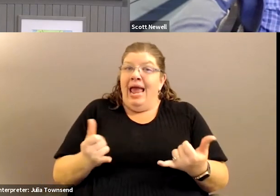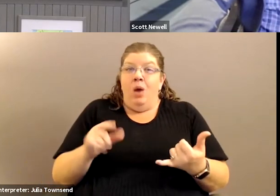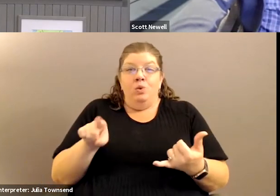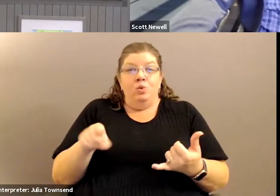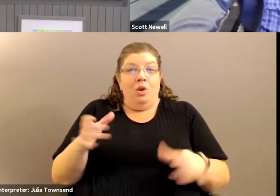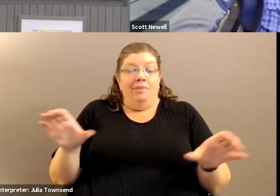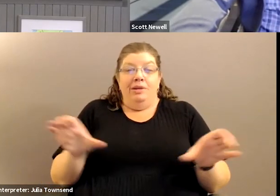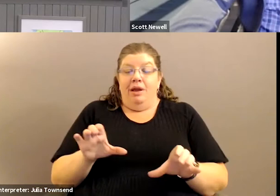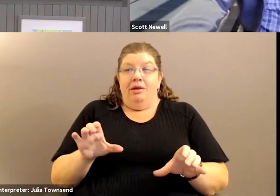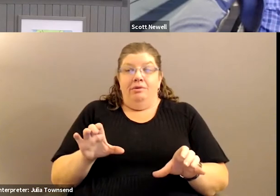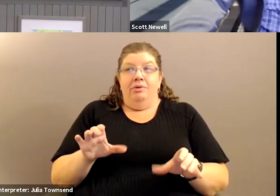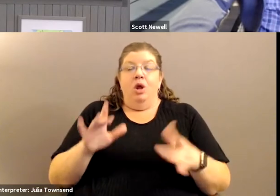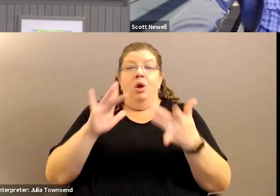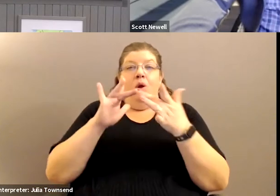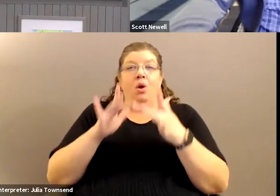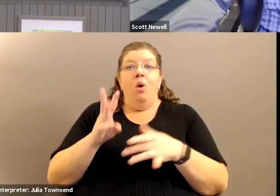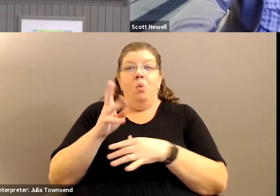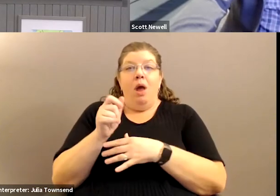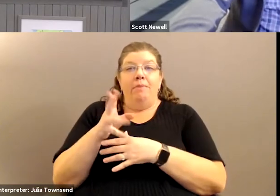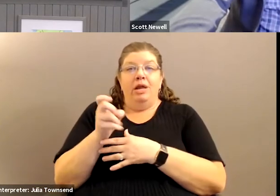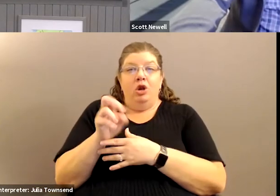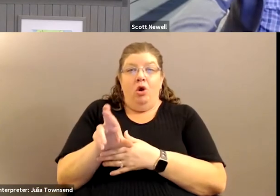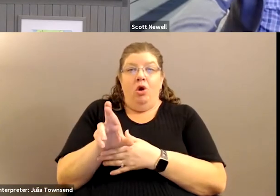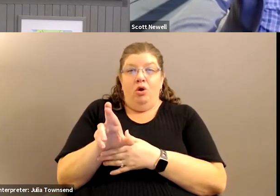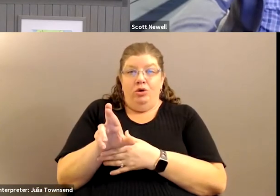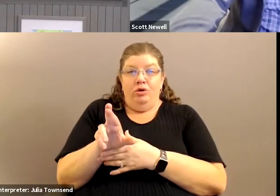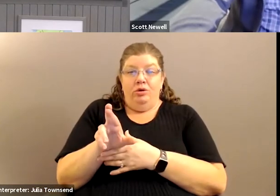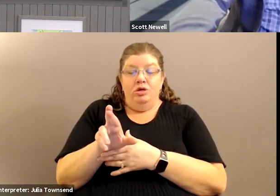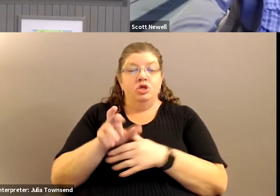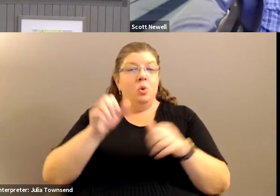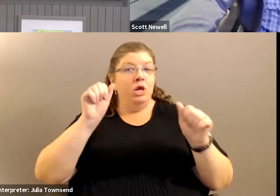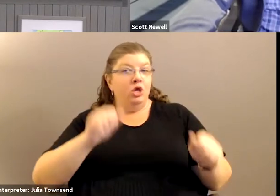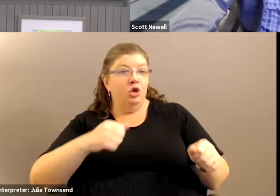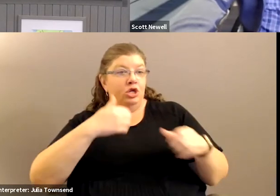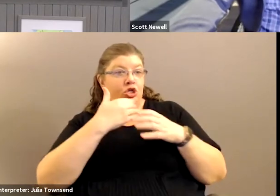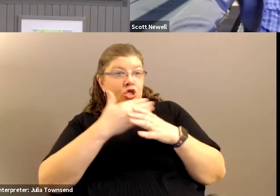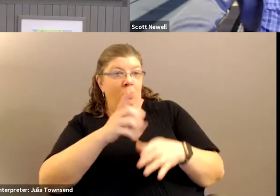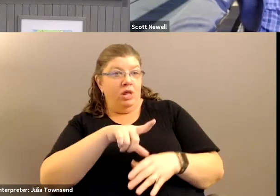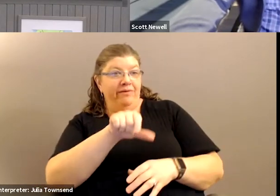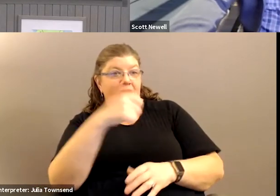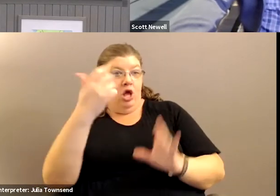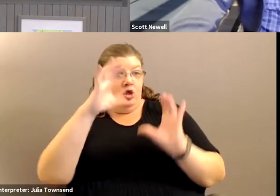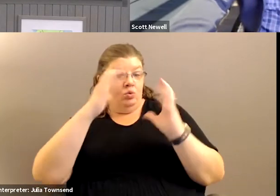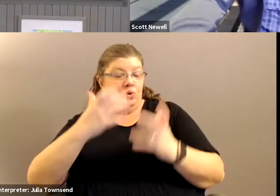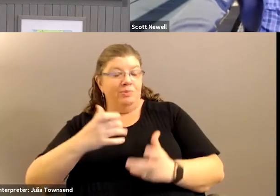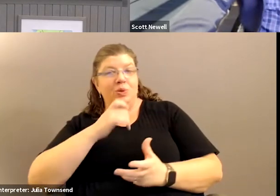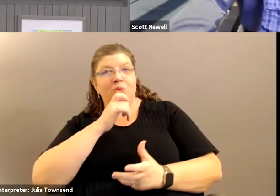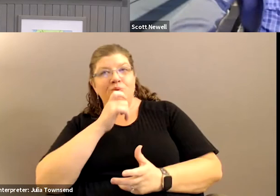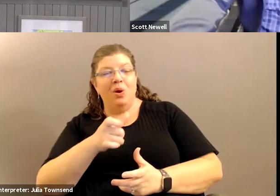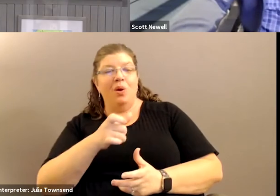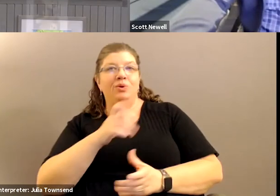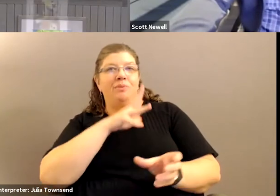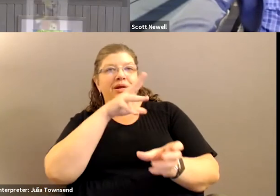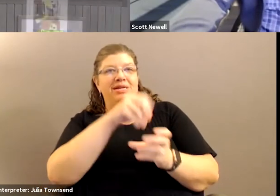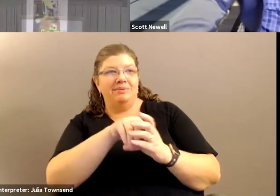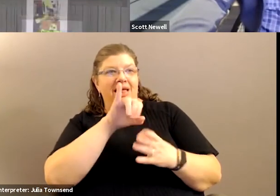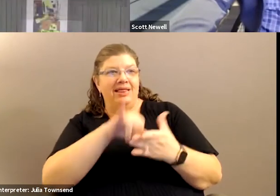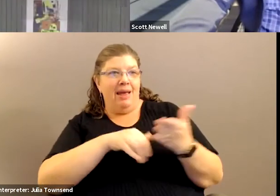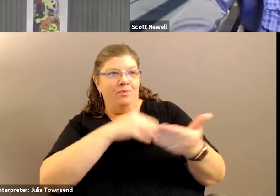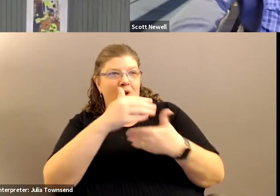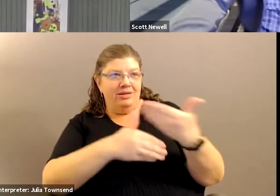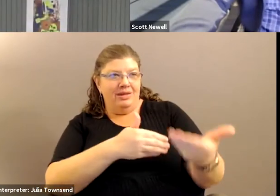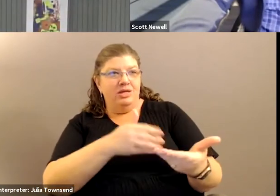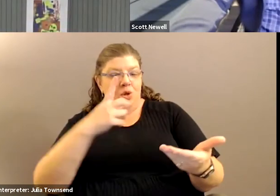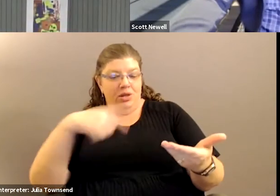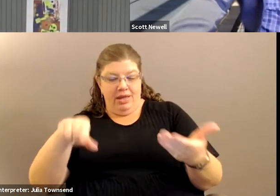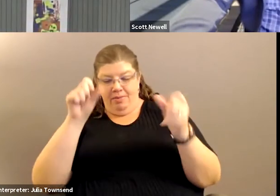done in a webinar style okay so we could then share with you if there are other groups that don't necessarily uh participate in this process so that they